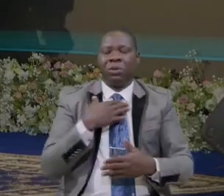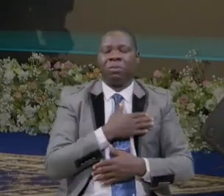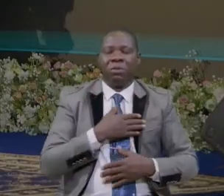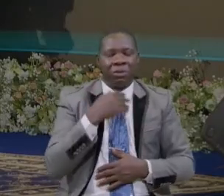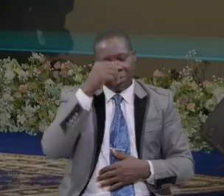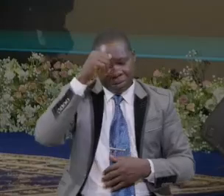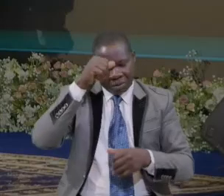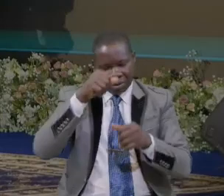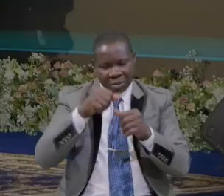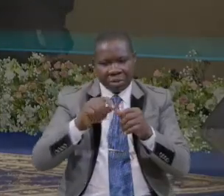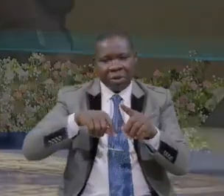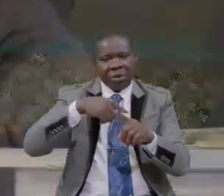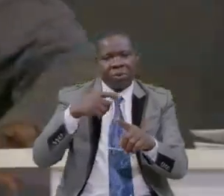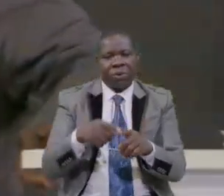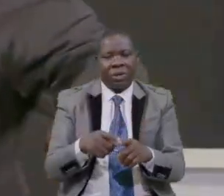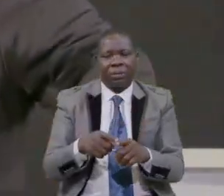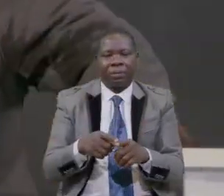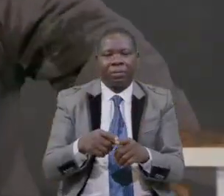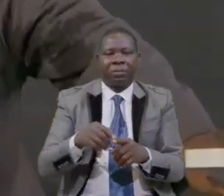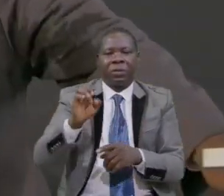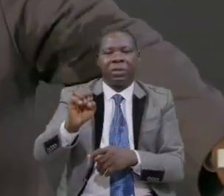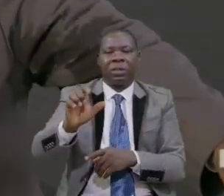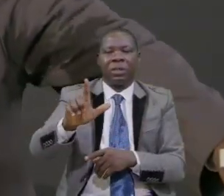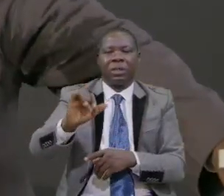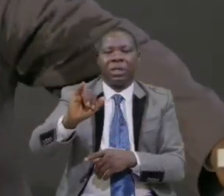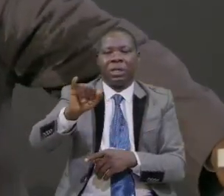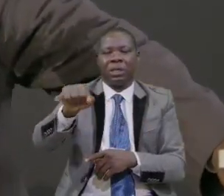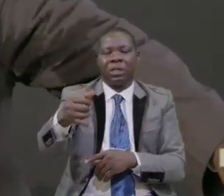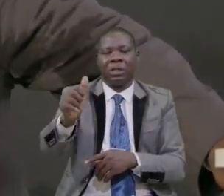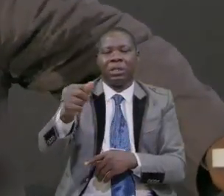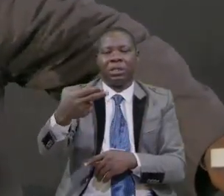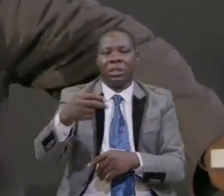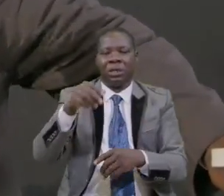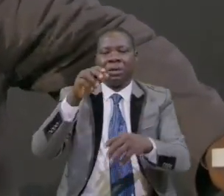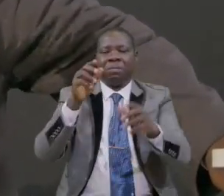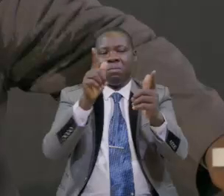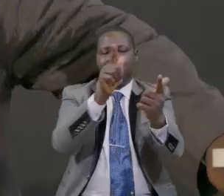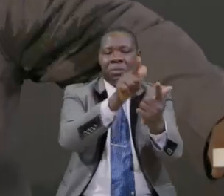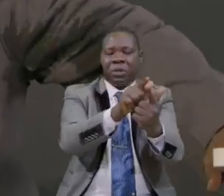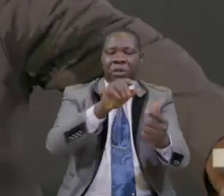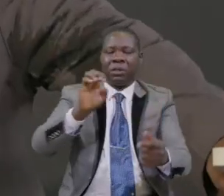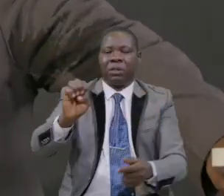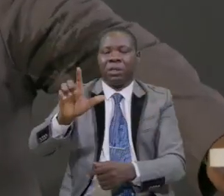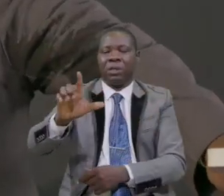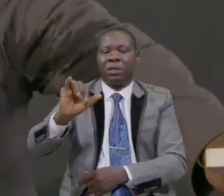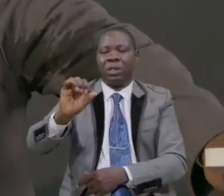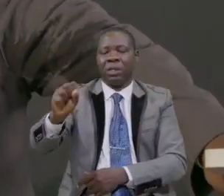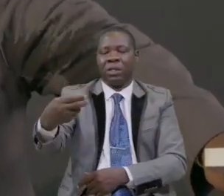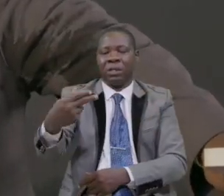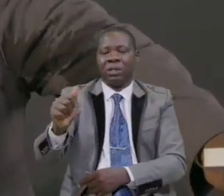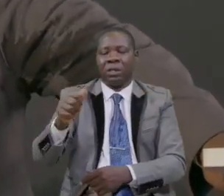when Elijah met Elisha for the first time. He was toiling. Elijah